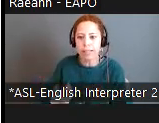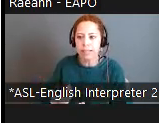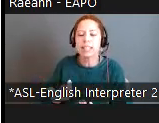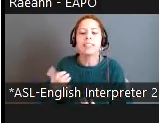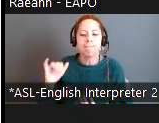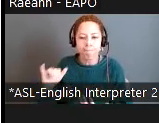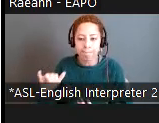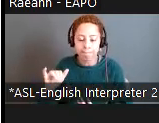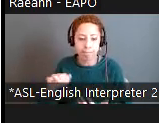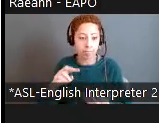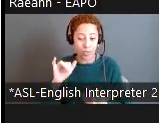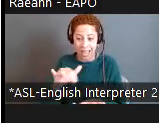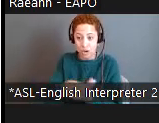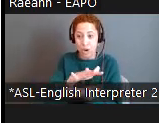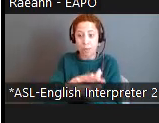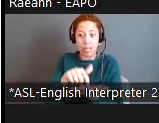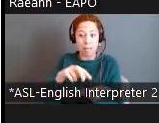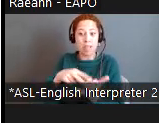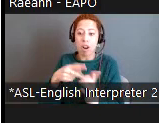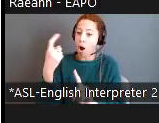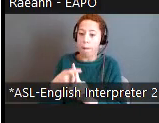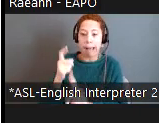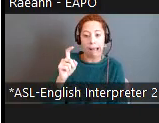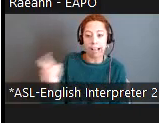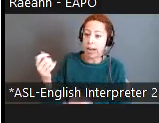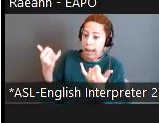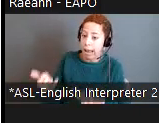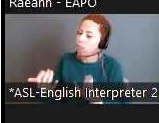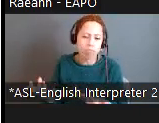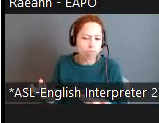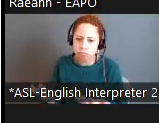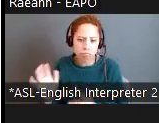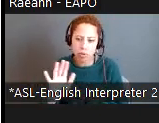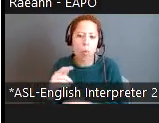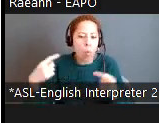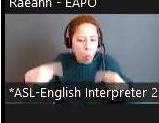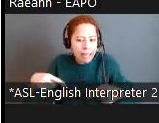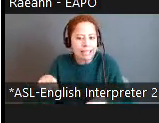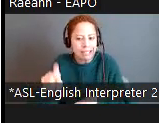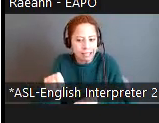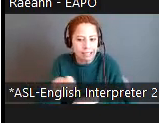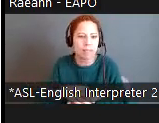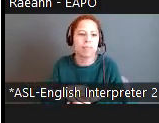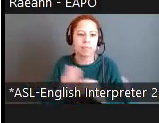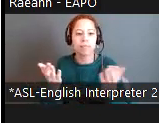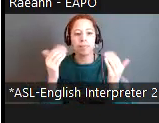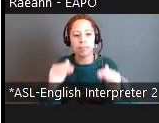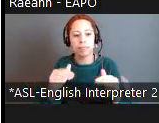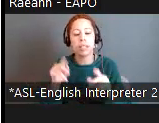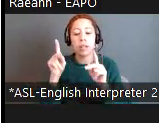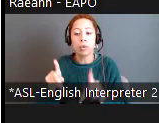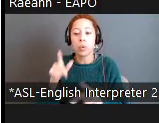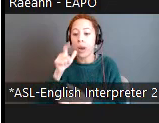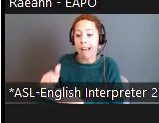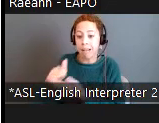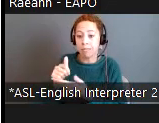not automatic documents. The person who assesses your mental capacity to sign the document is the